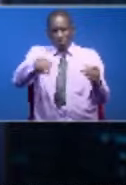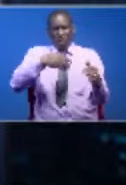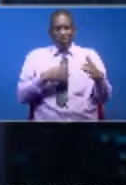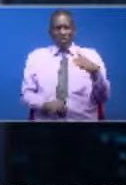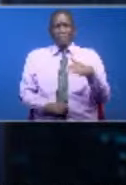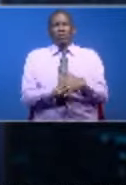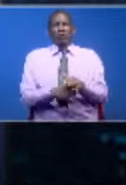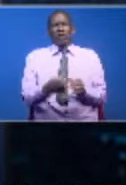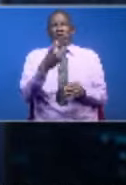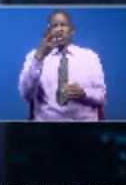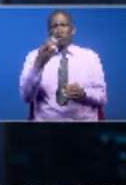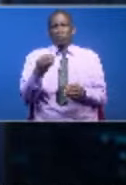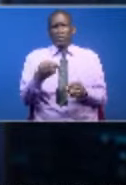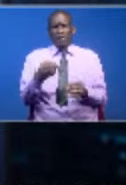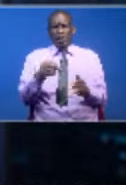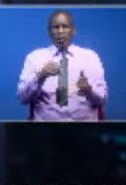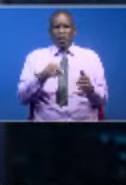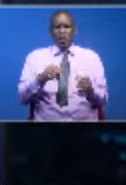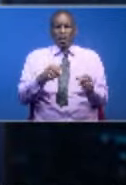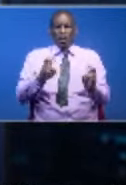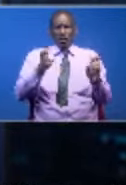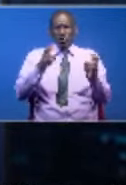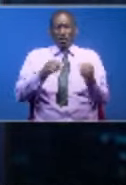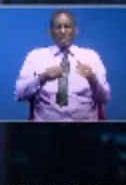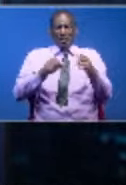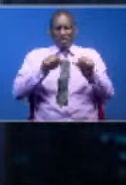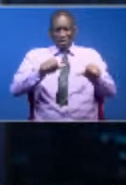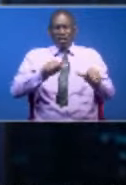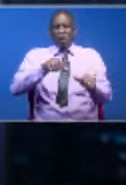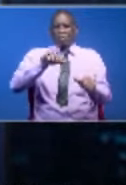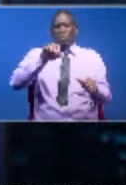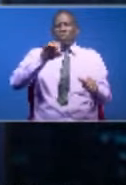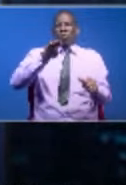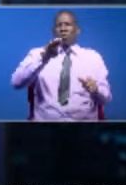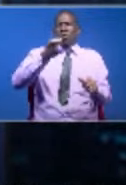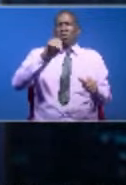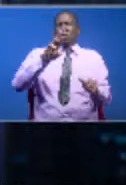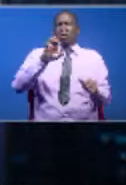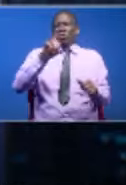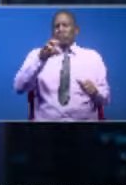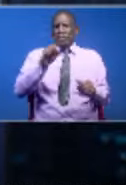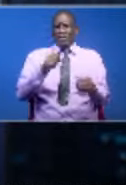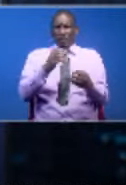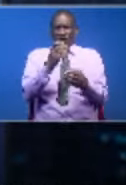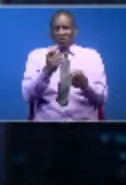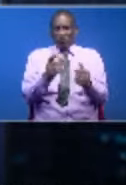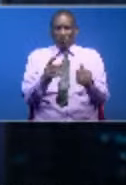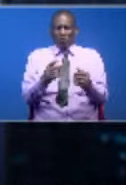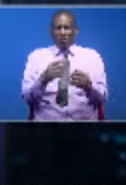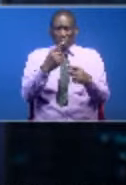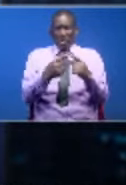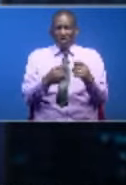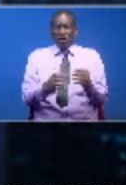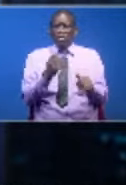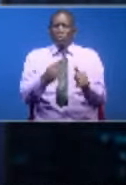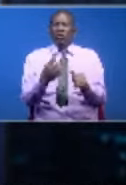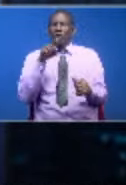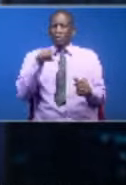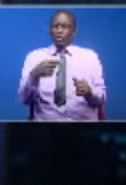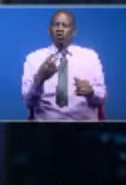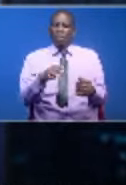20 issuances in the sustainable bond space over the past few years, amounting to